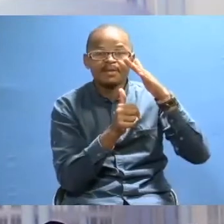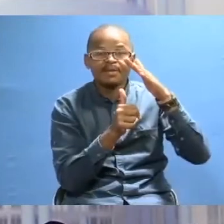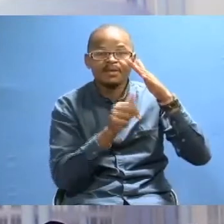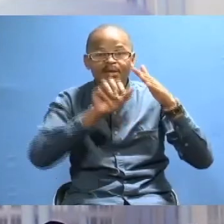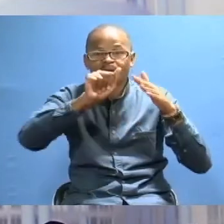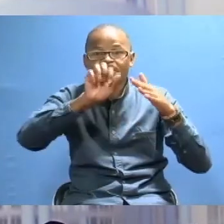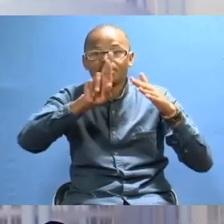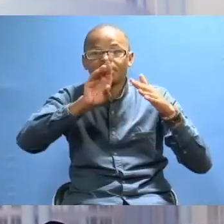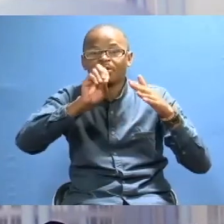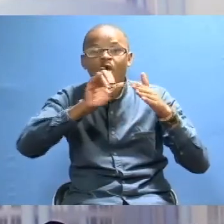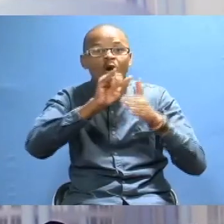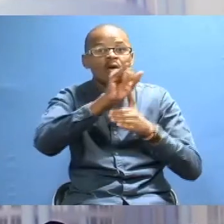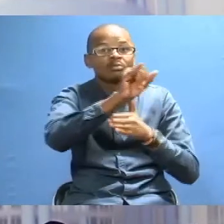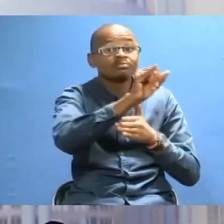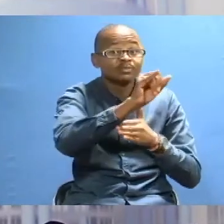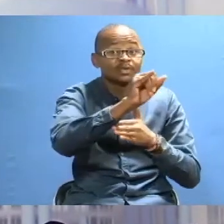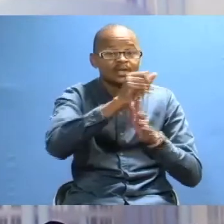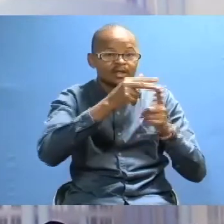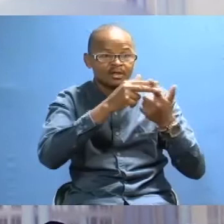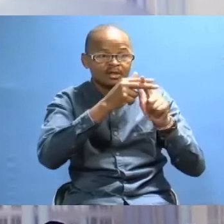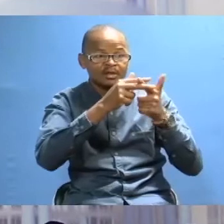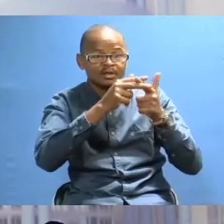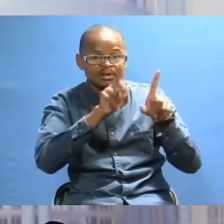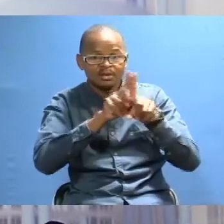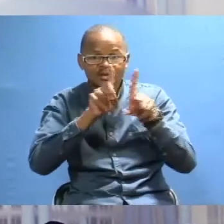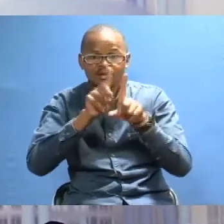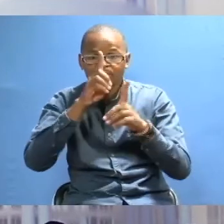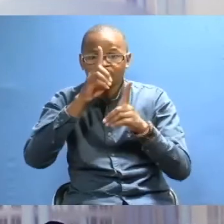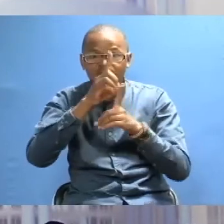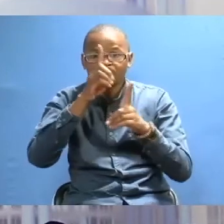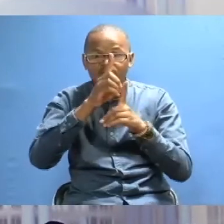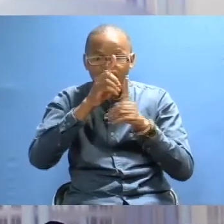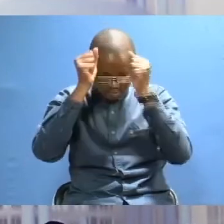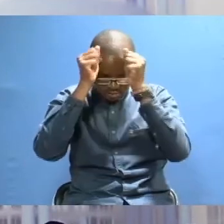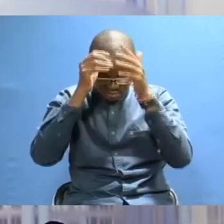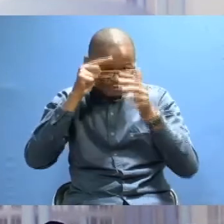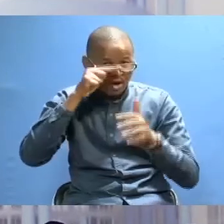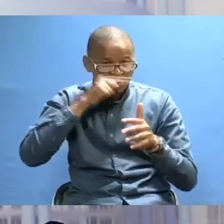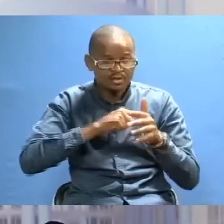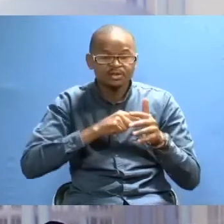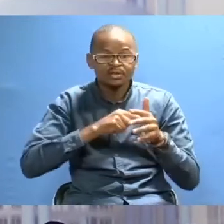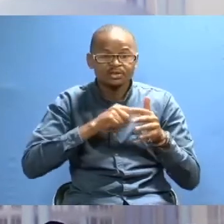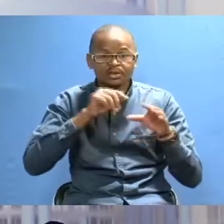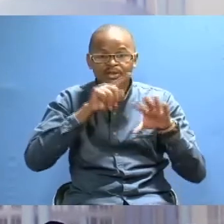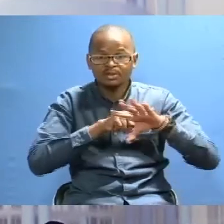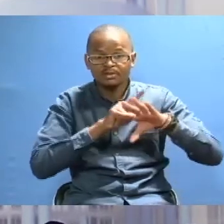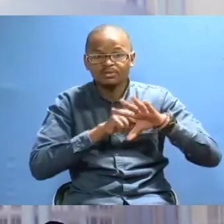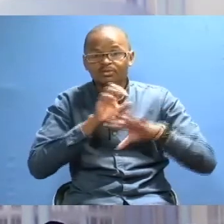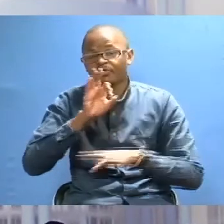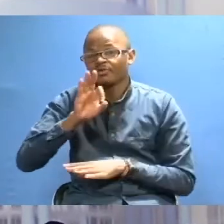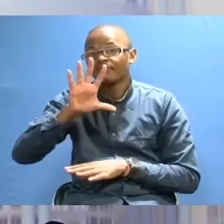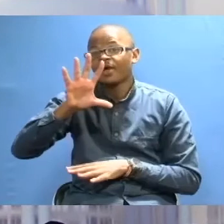Science Aerospace Engineering. Again, this is also designed so that the student completes the degree in a